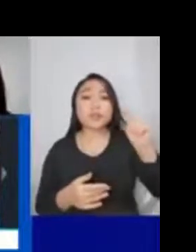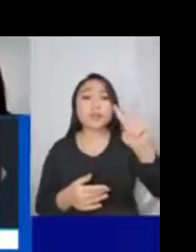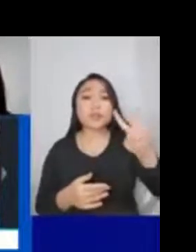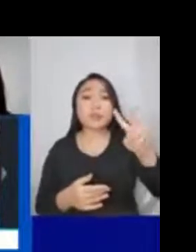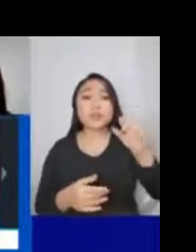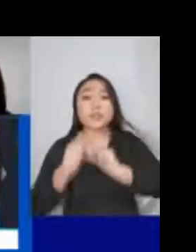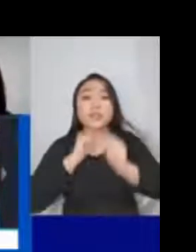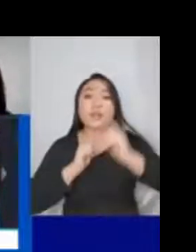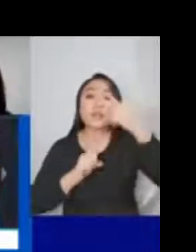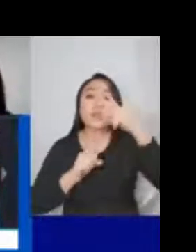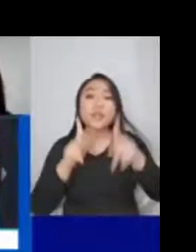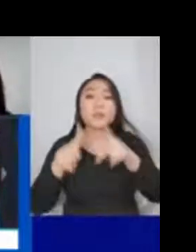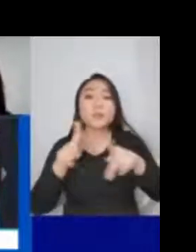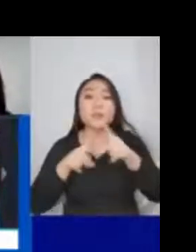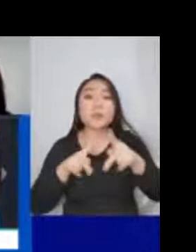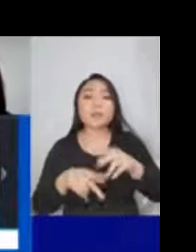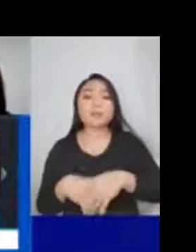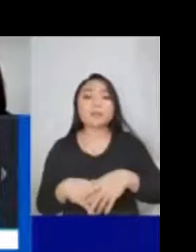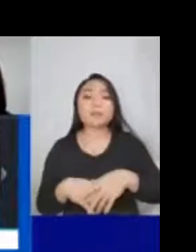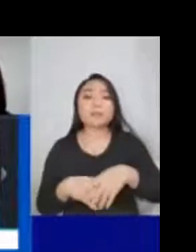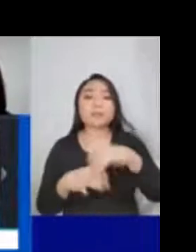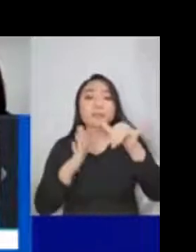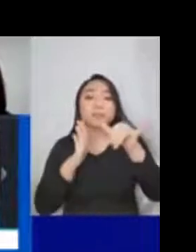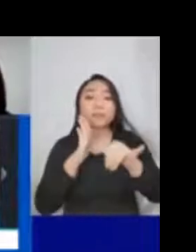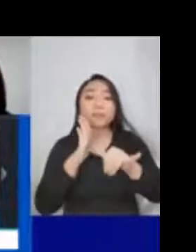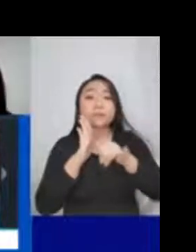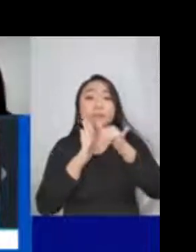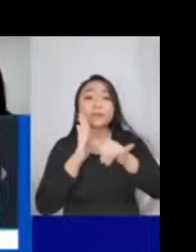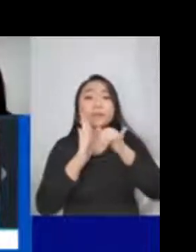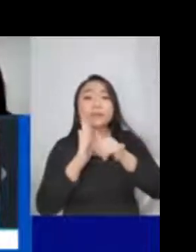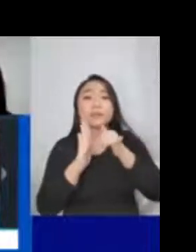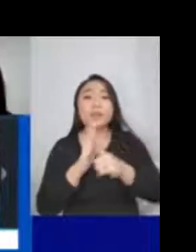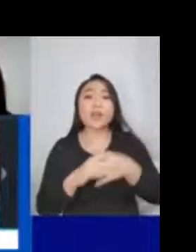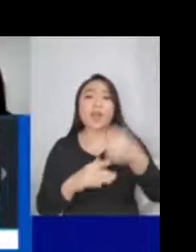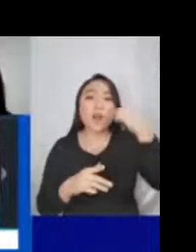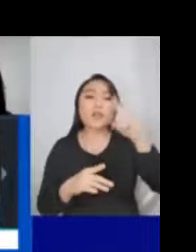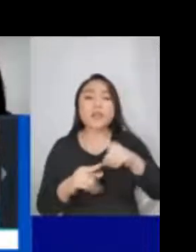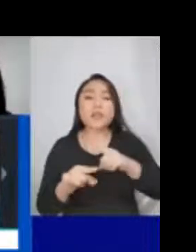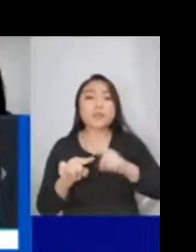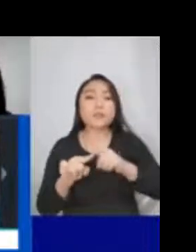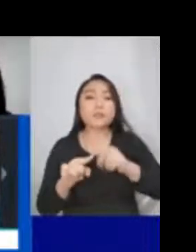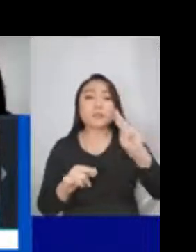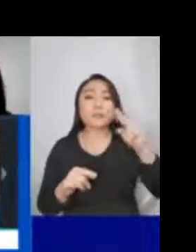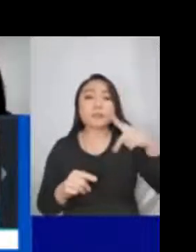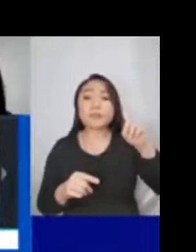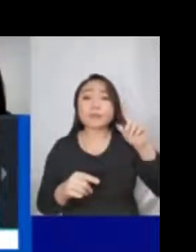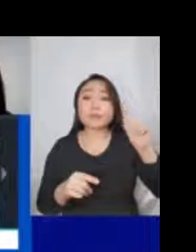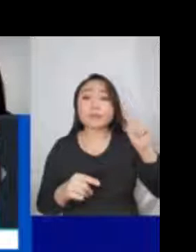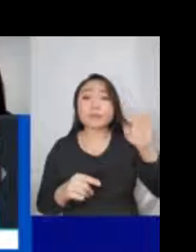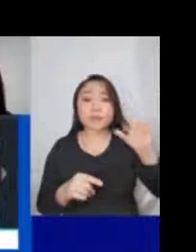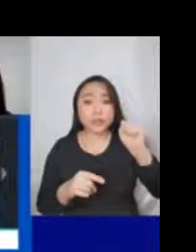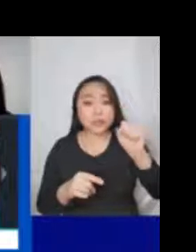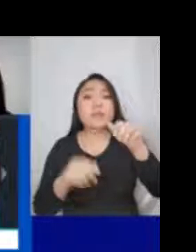For news on SNP, you can go to science.ph. For bio-bibliographic data of scientists, you can go